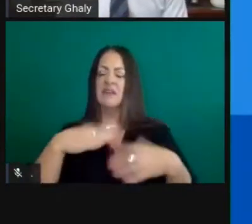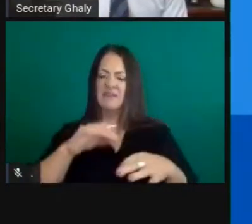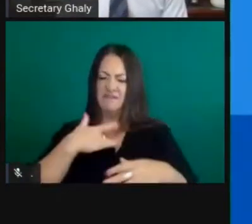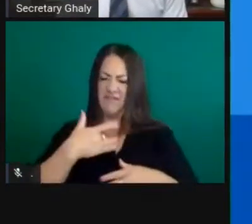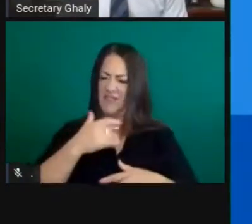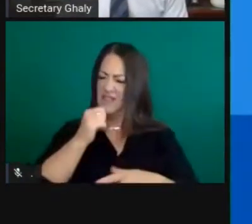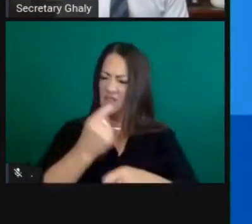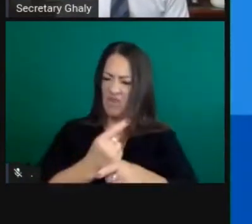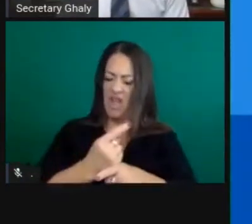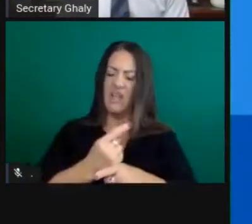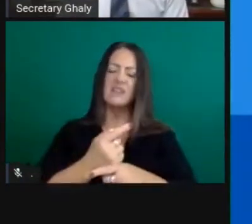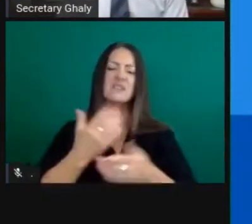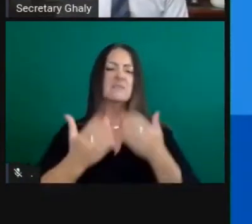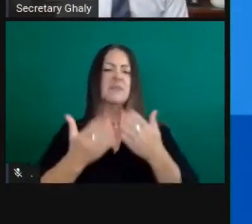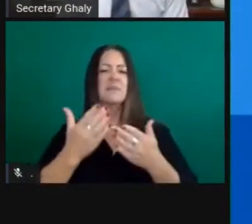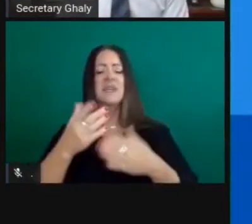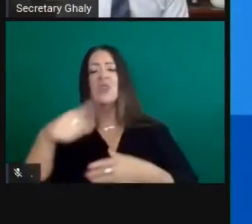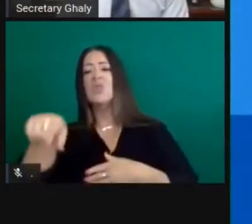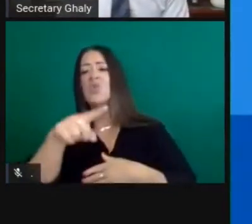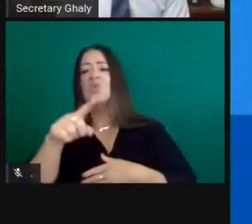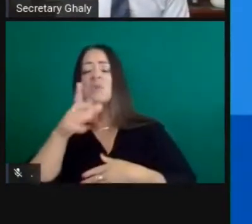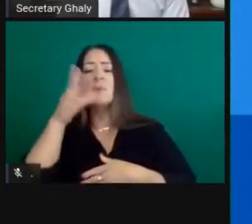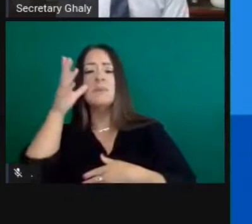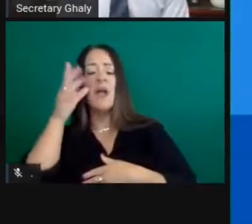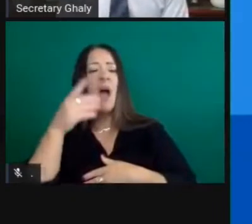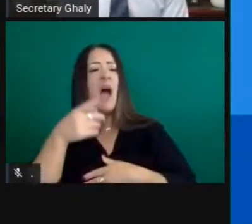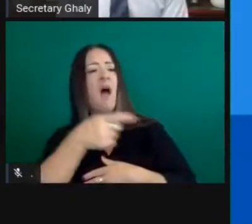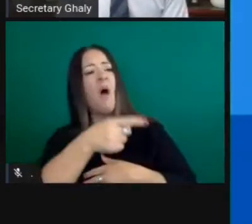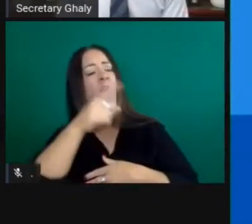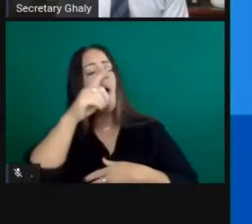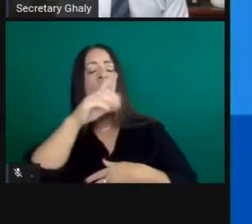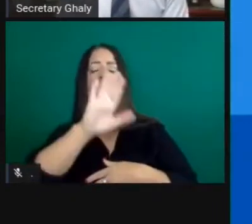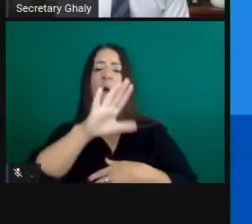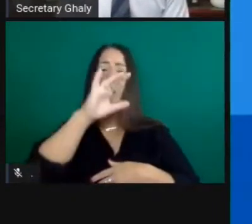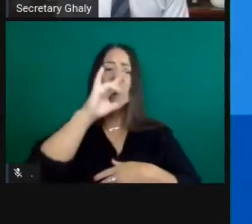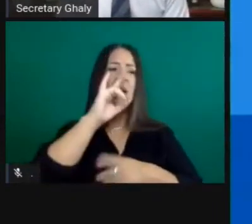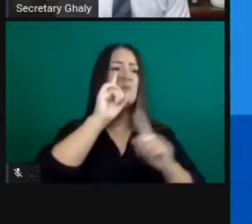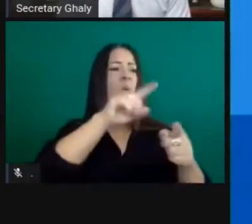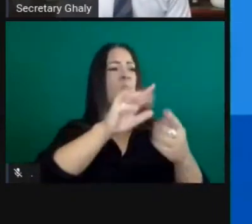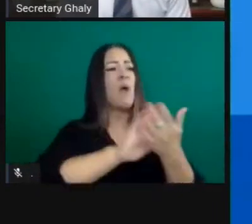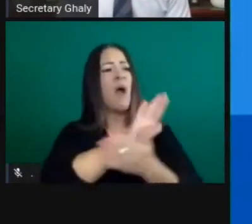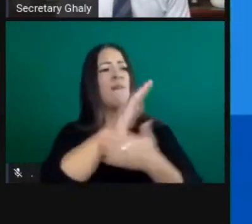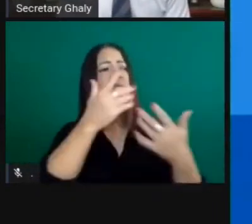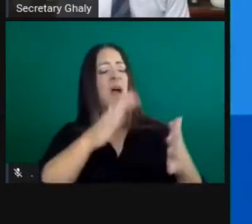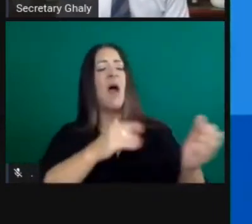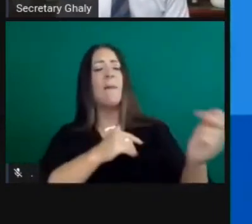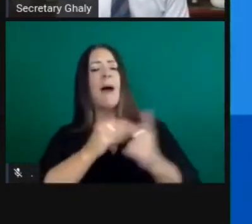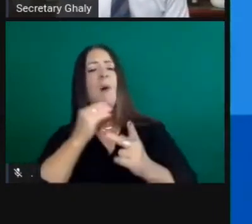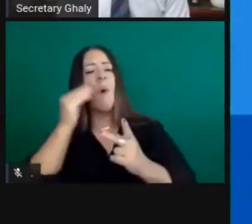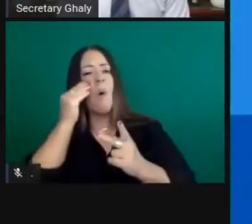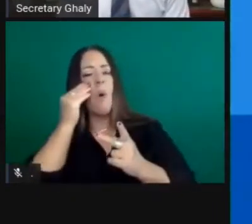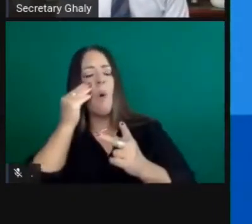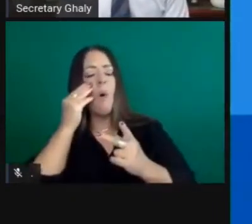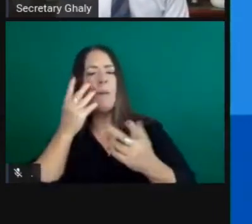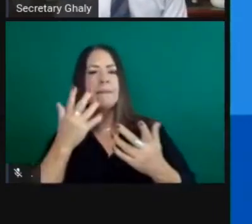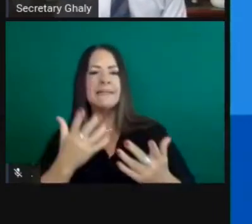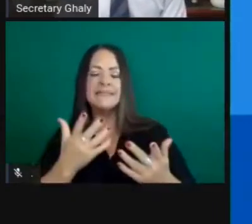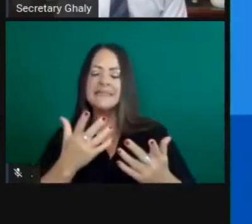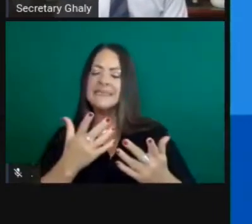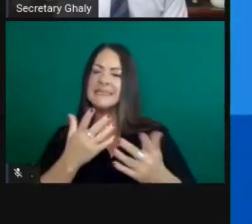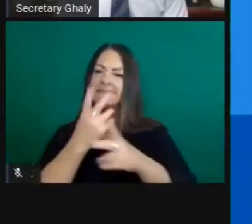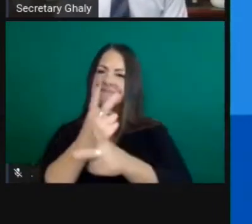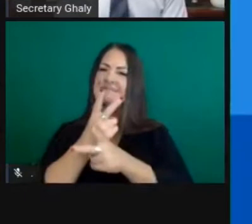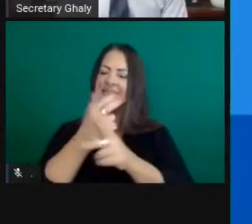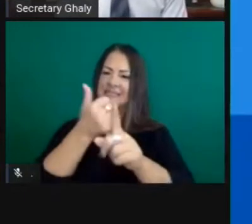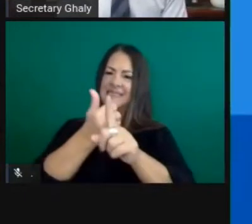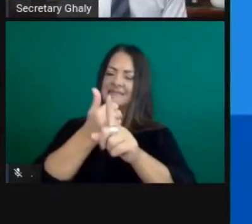young people home for maybe a long weekend after being on college campuses, that we do what we can to keep